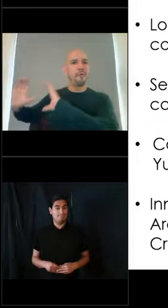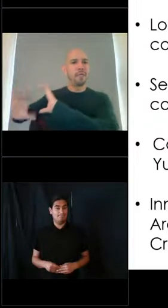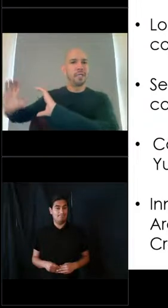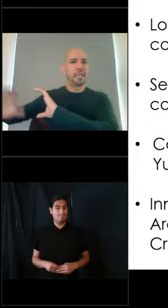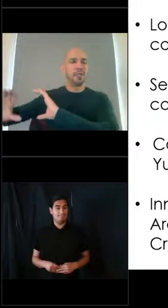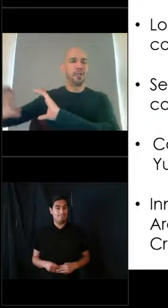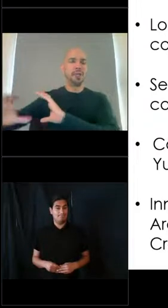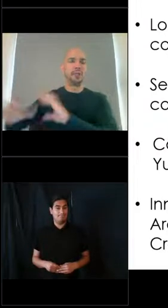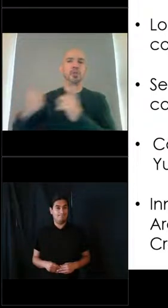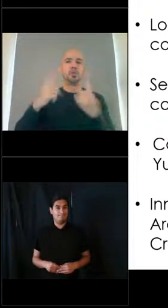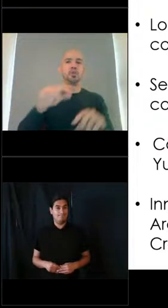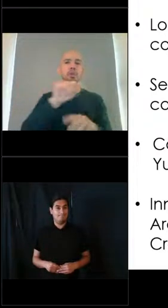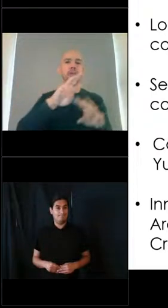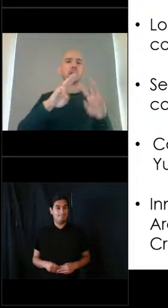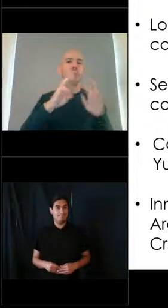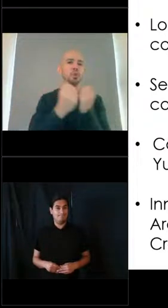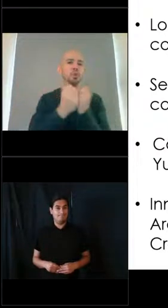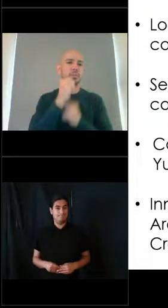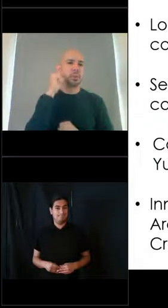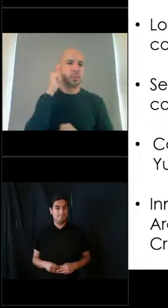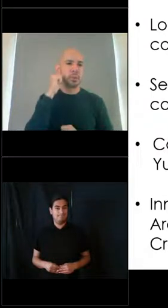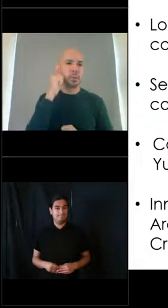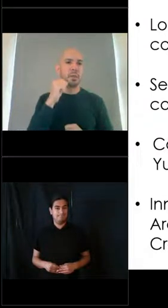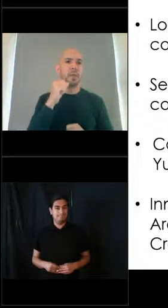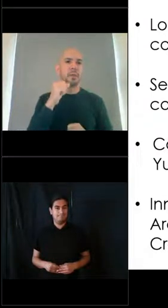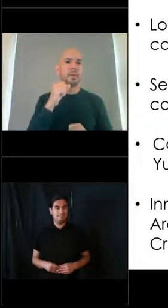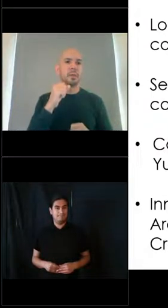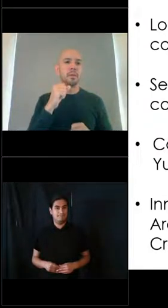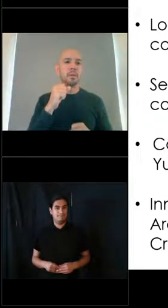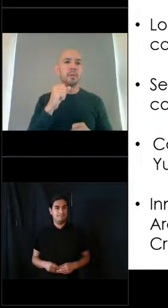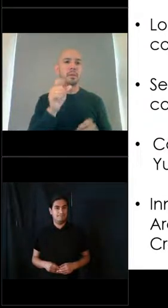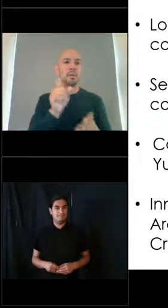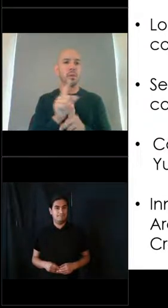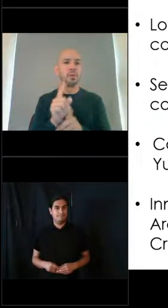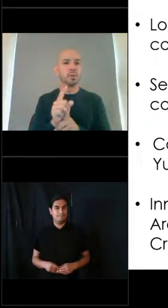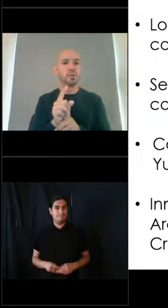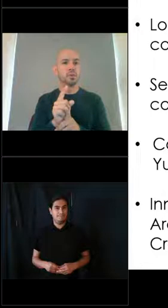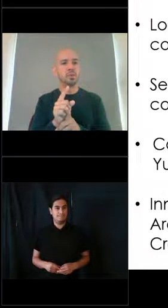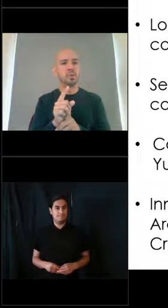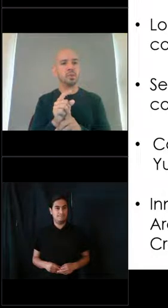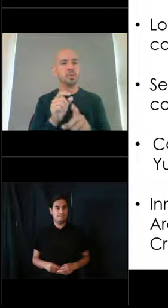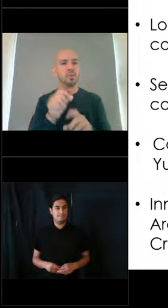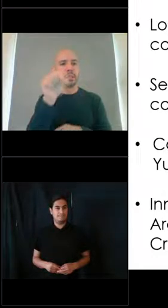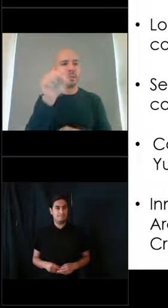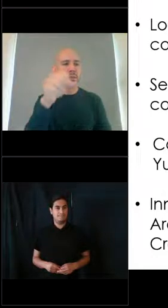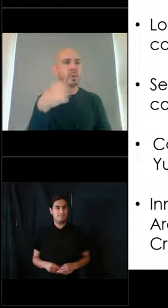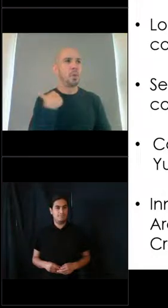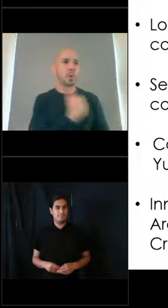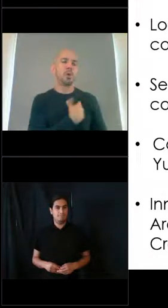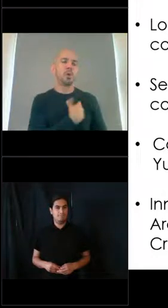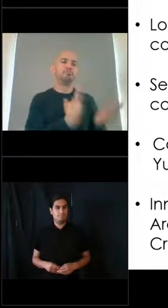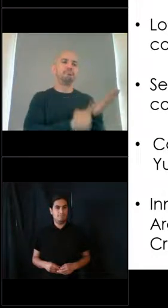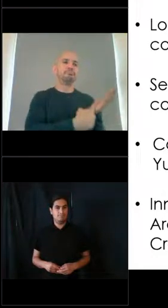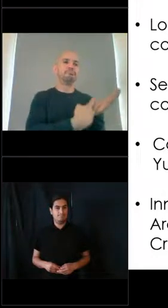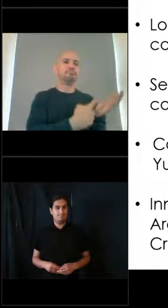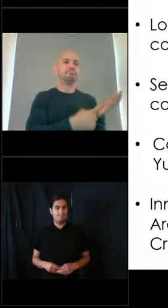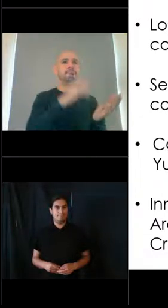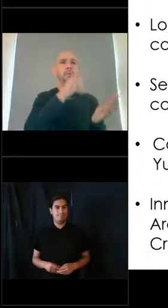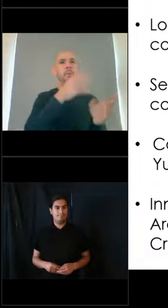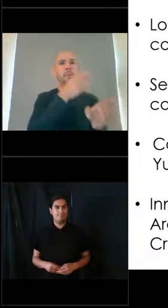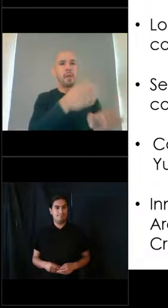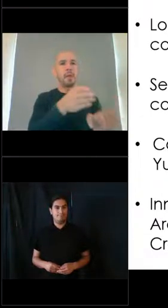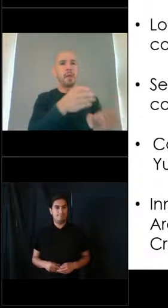uh at the sofa event but also subsequent to that so it is an area that we're looking into thank you all right thank you